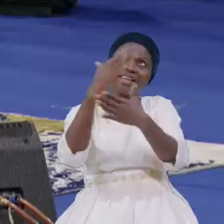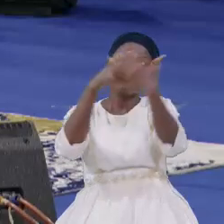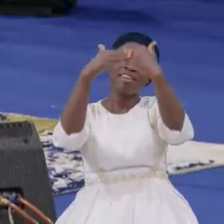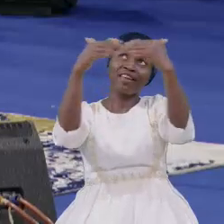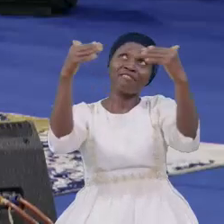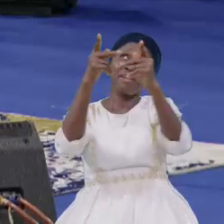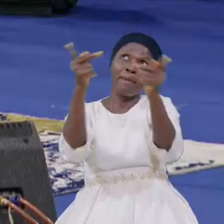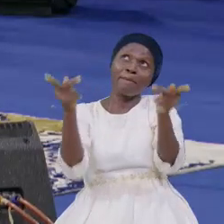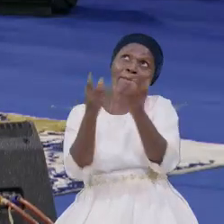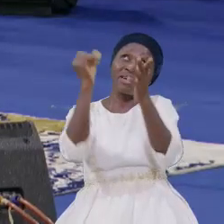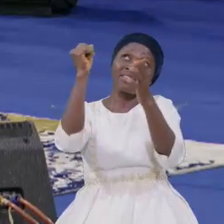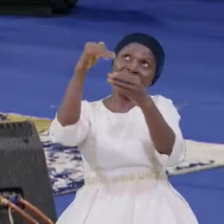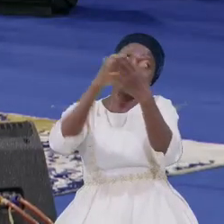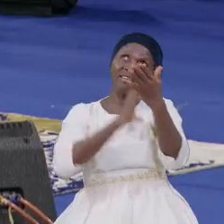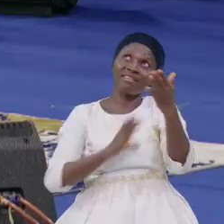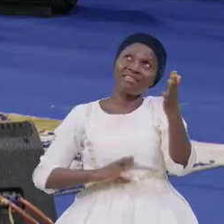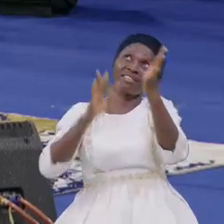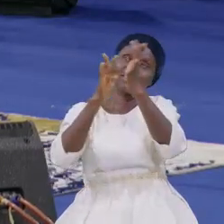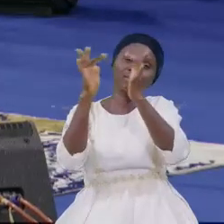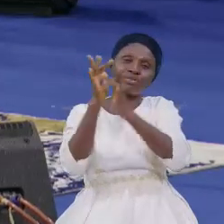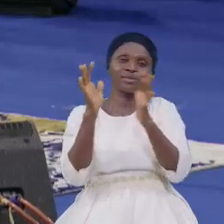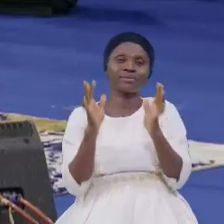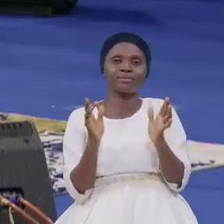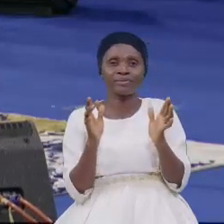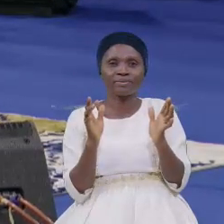in Christ Jesus.